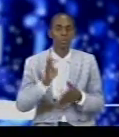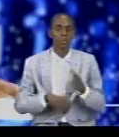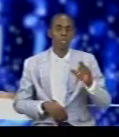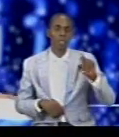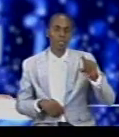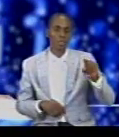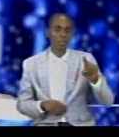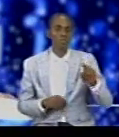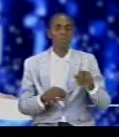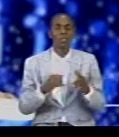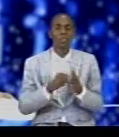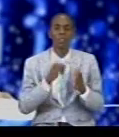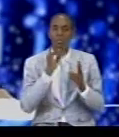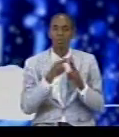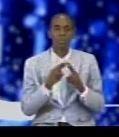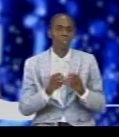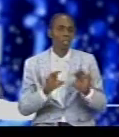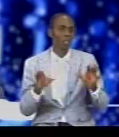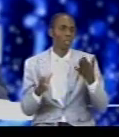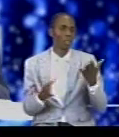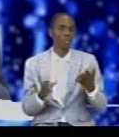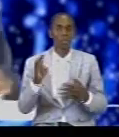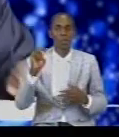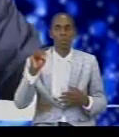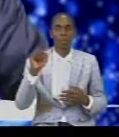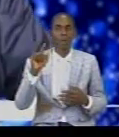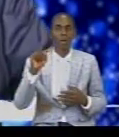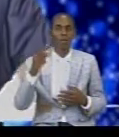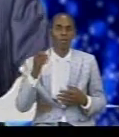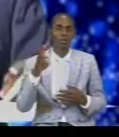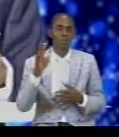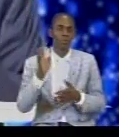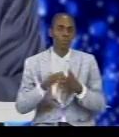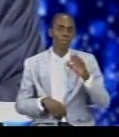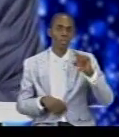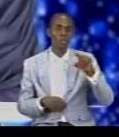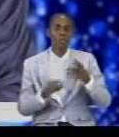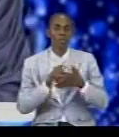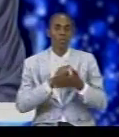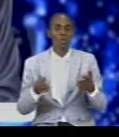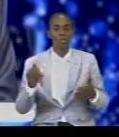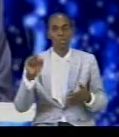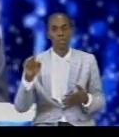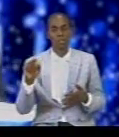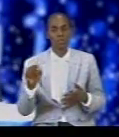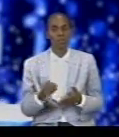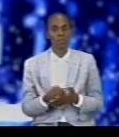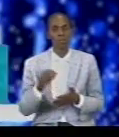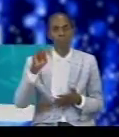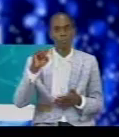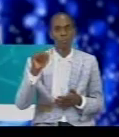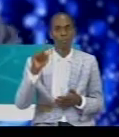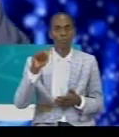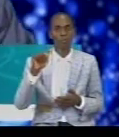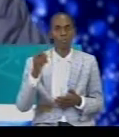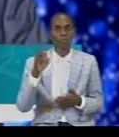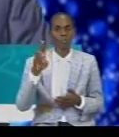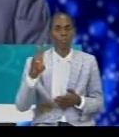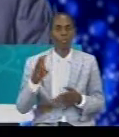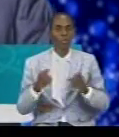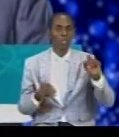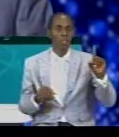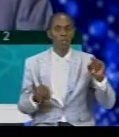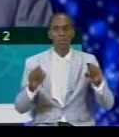clearly. Matthew chapter 11, we read in verse 11 there. Matthew 11, 11. You can